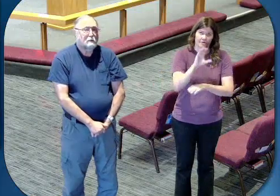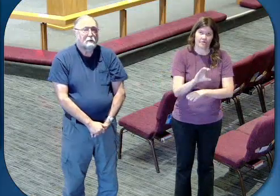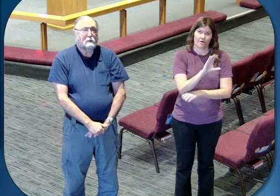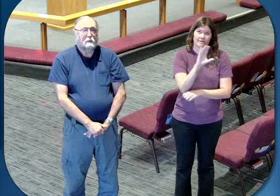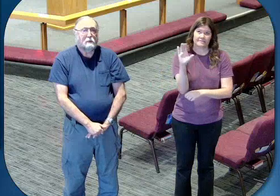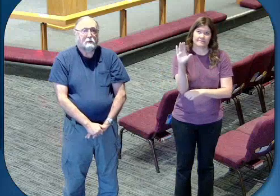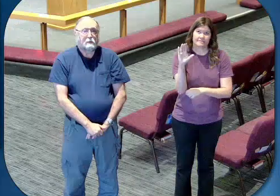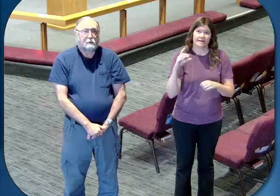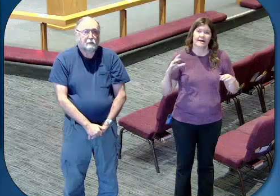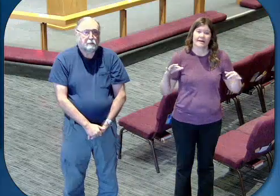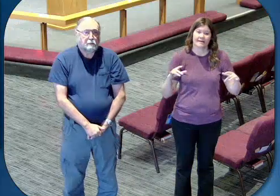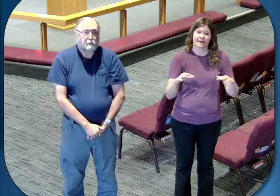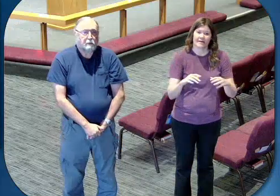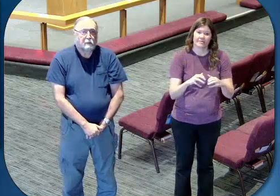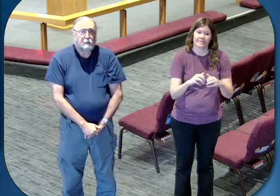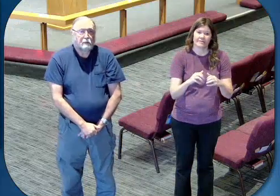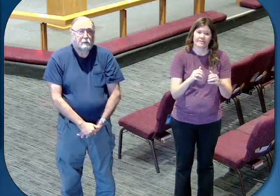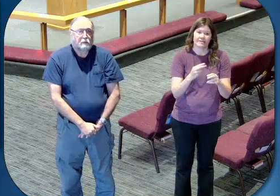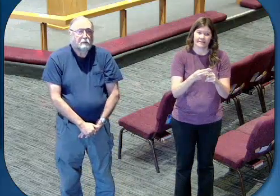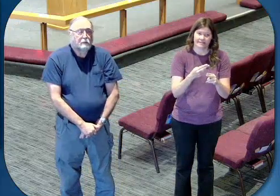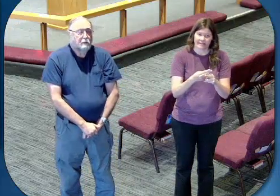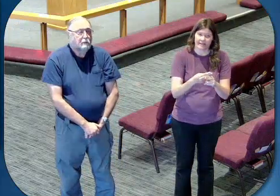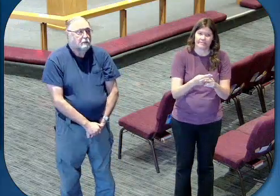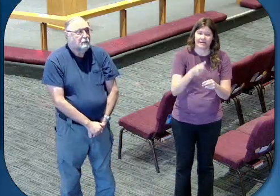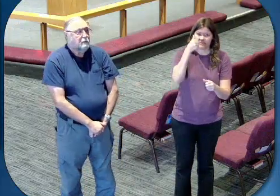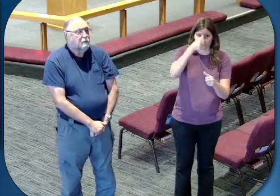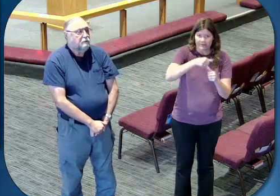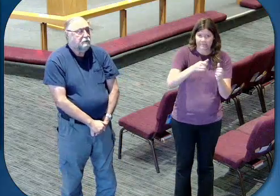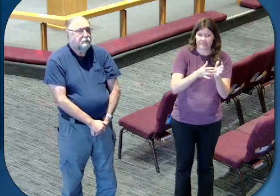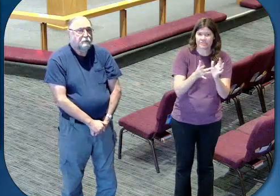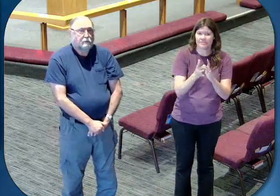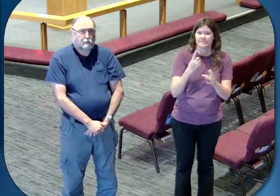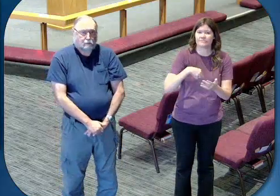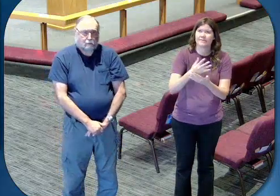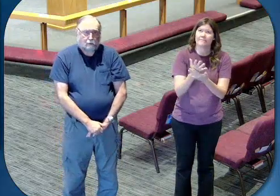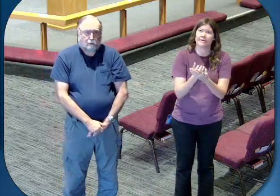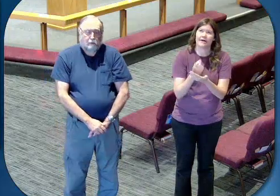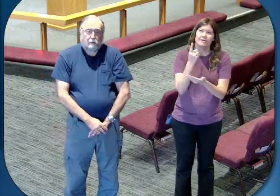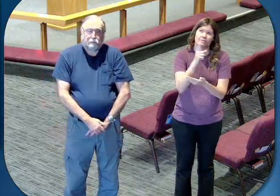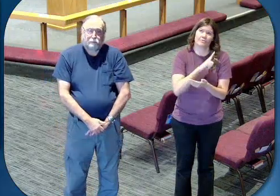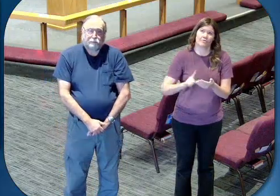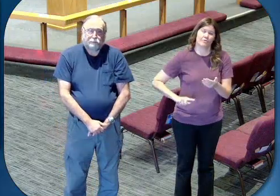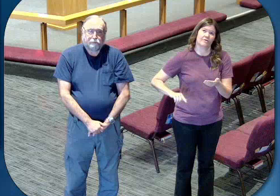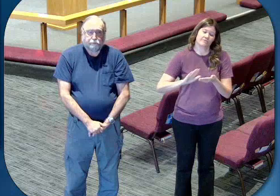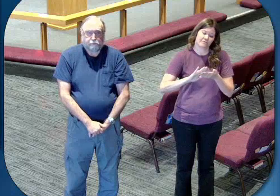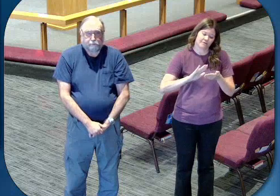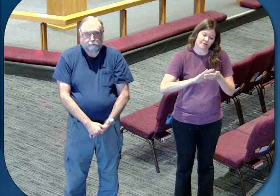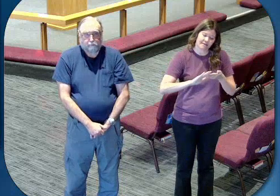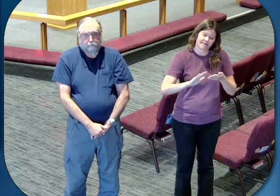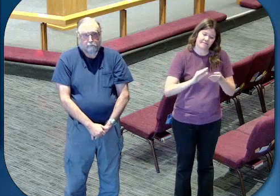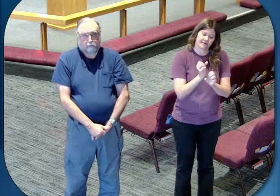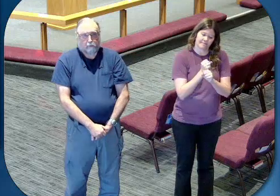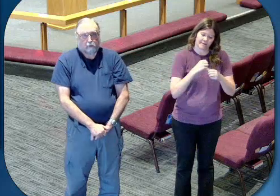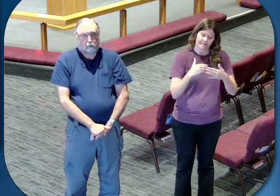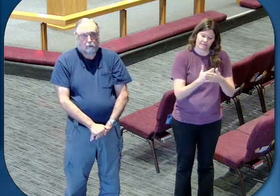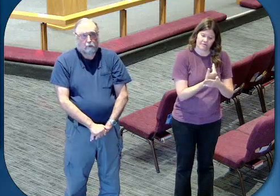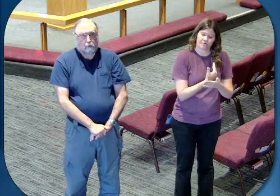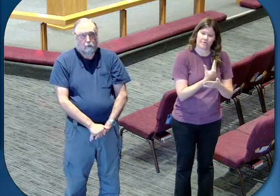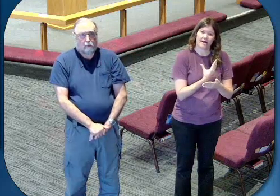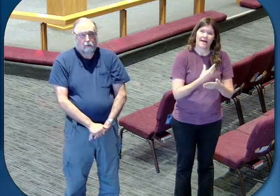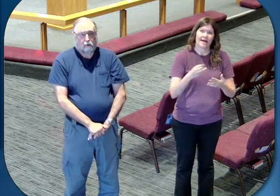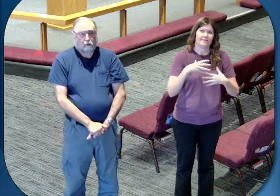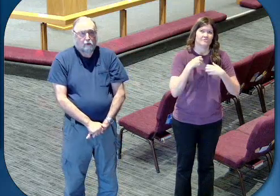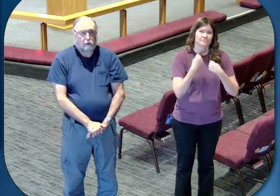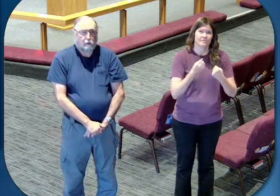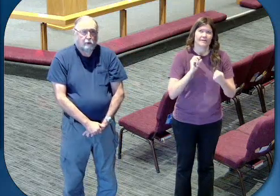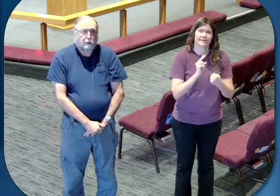Gathered in the name and the remembrance of Jesus, we beg you, O Lord, to forgive, renew, and